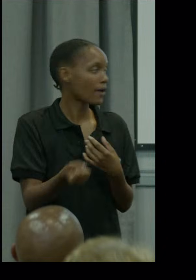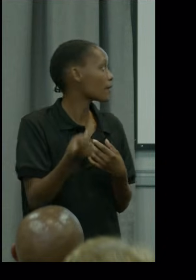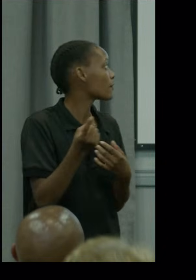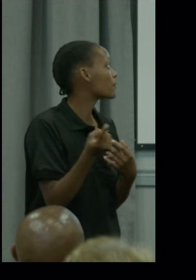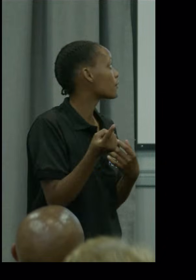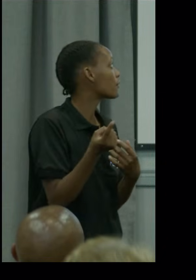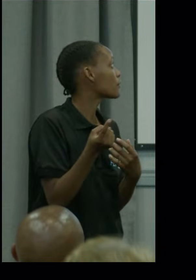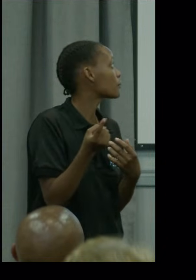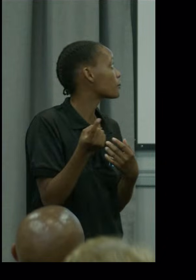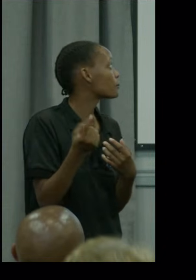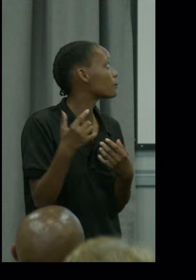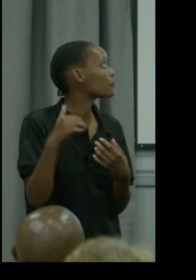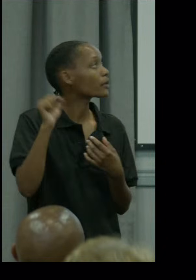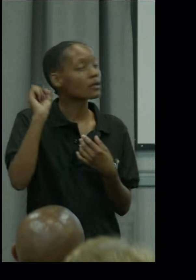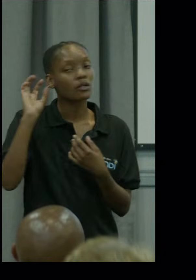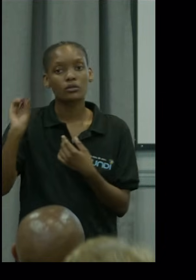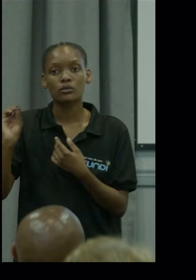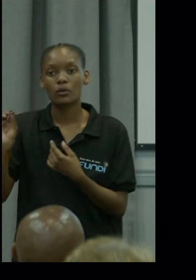So